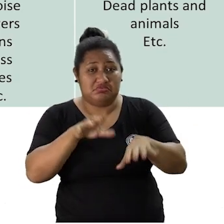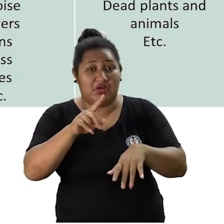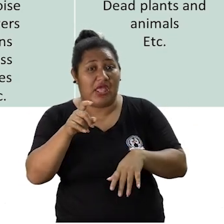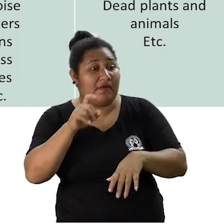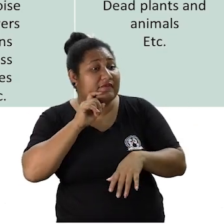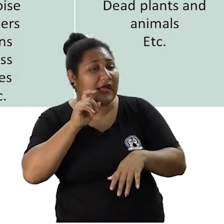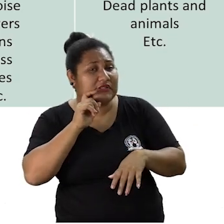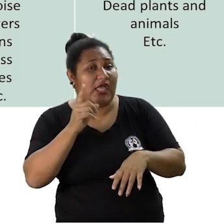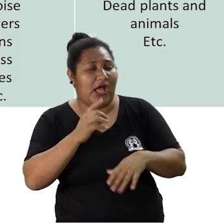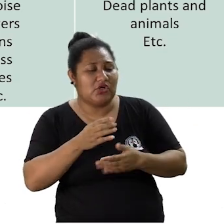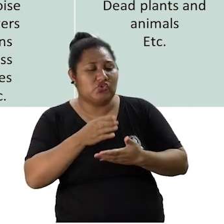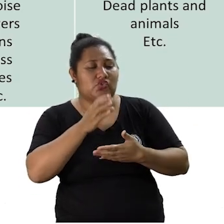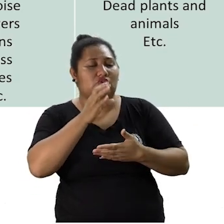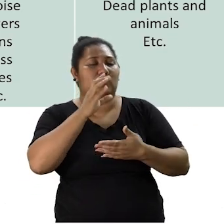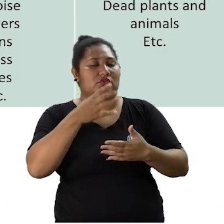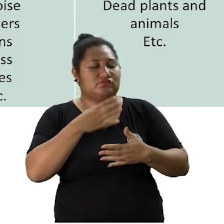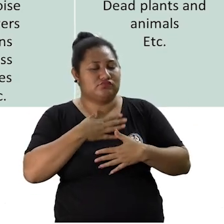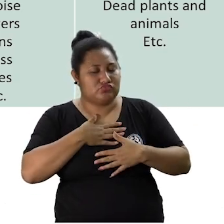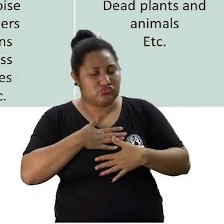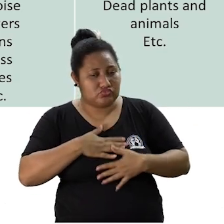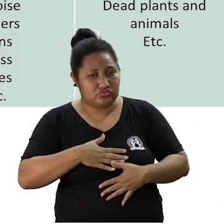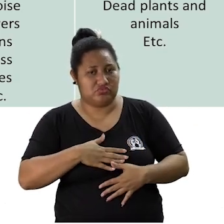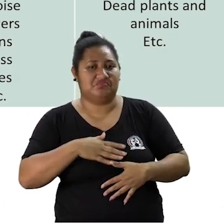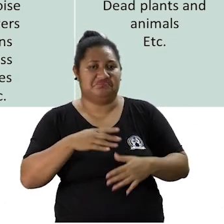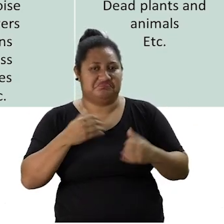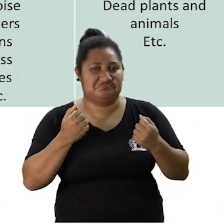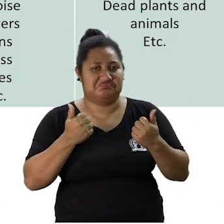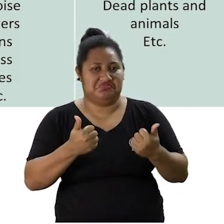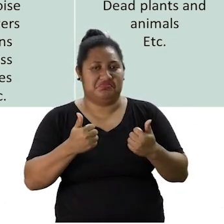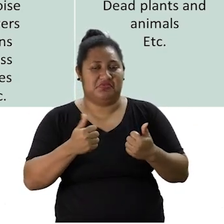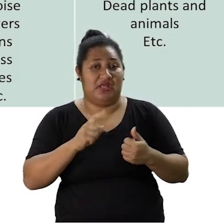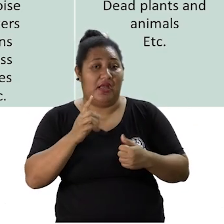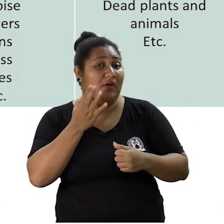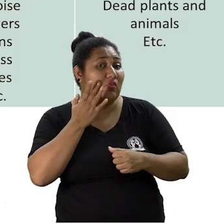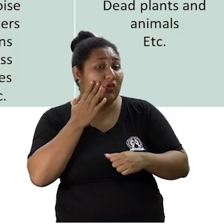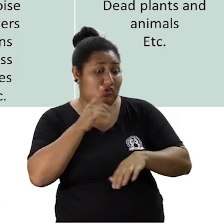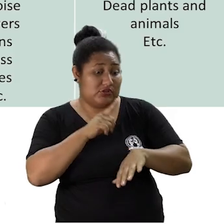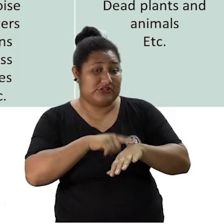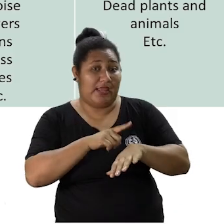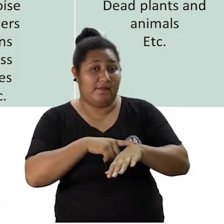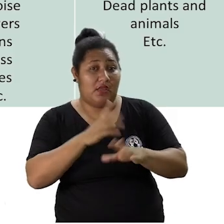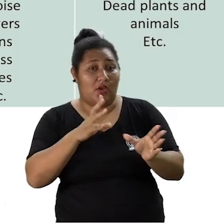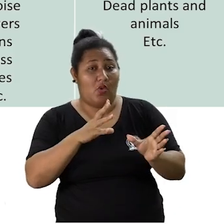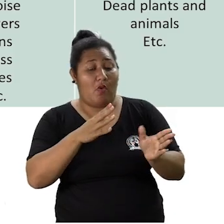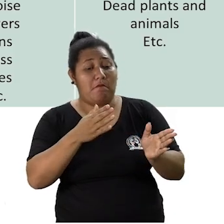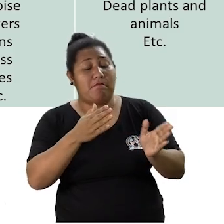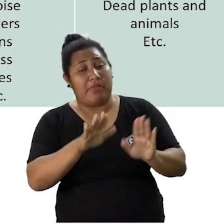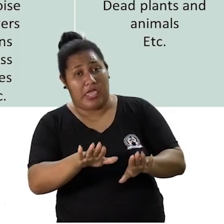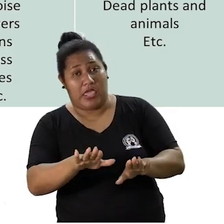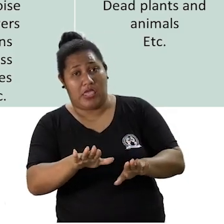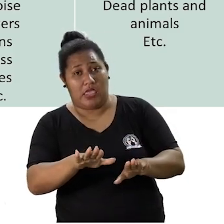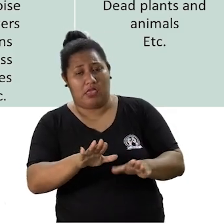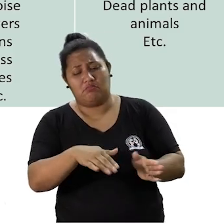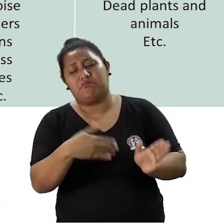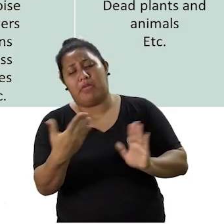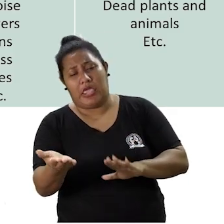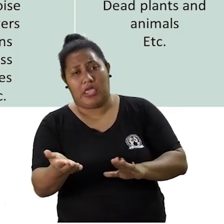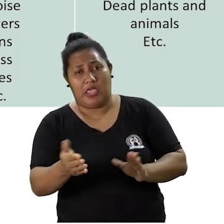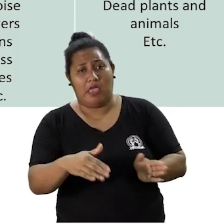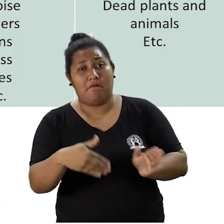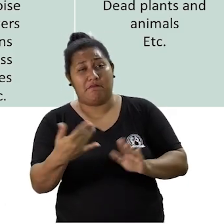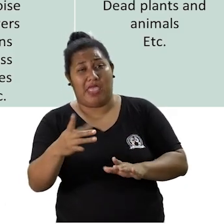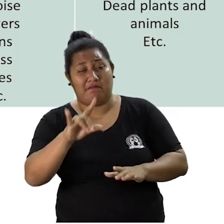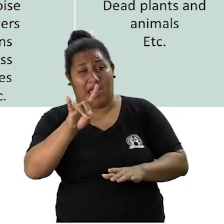whenua. Awa fo ila le taimi e mate ai pe ua pe le